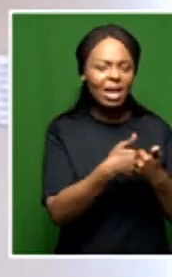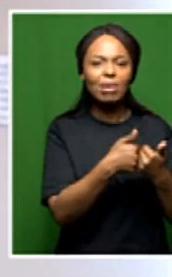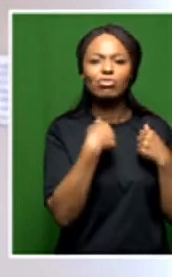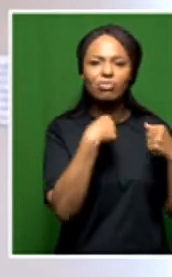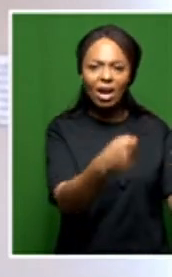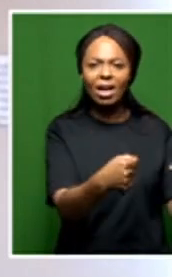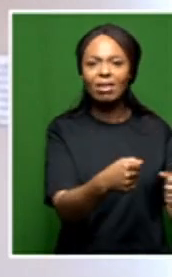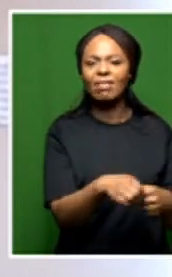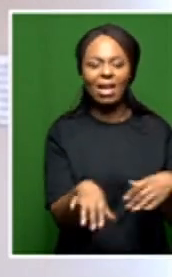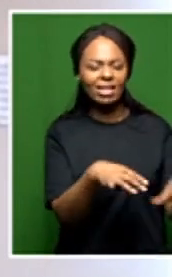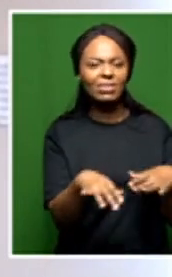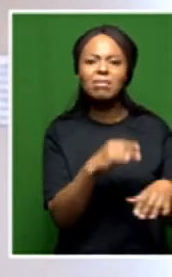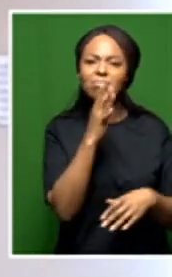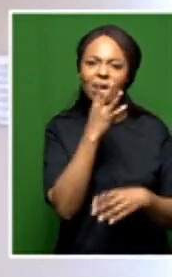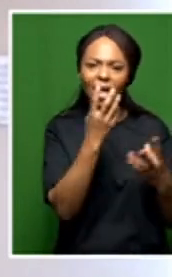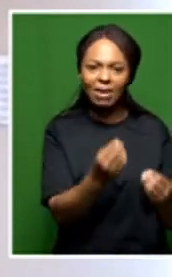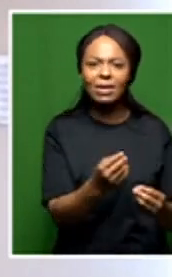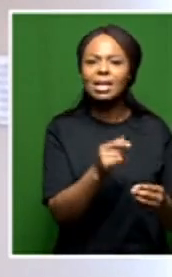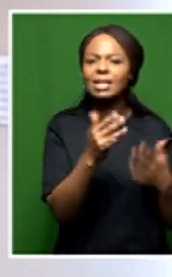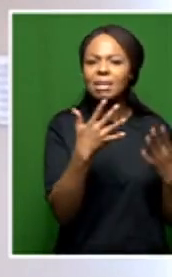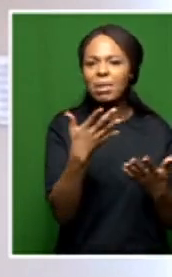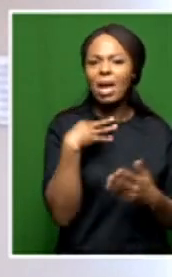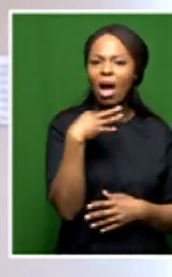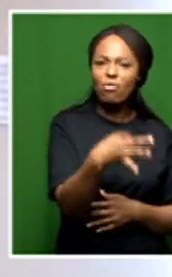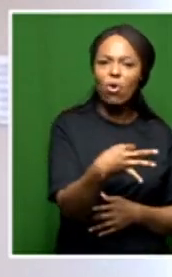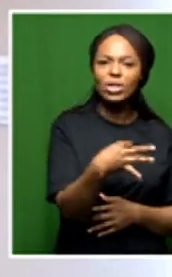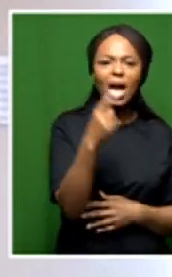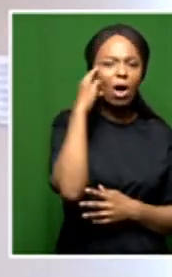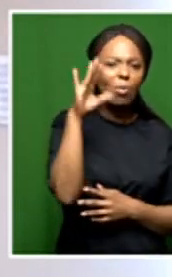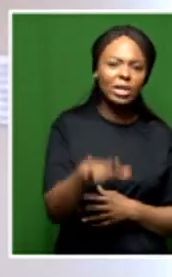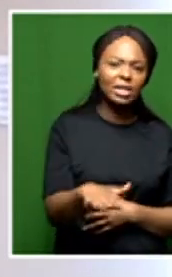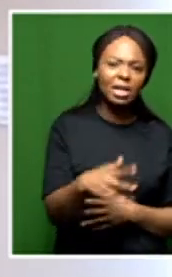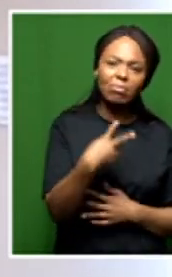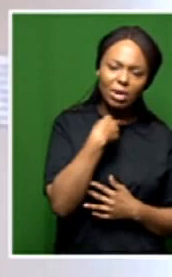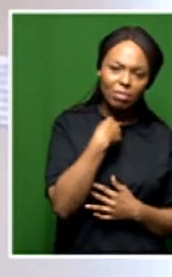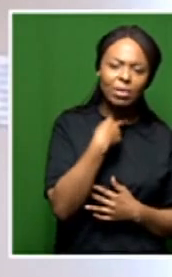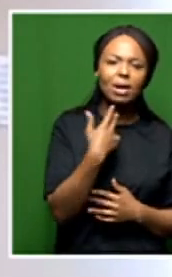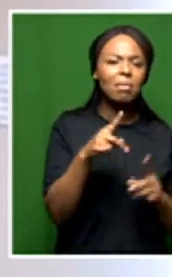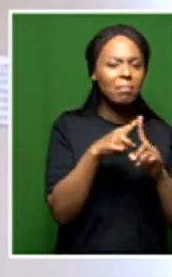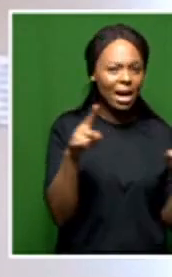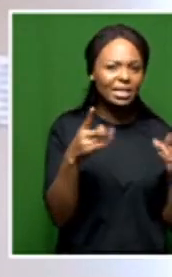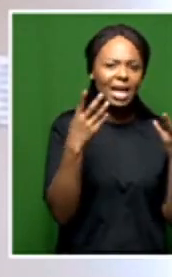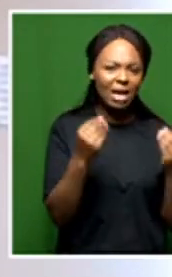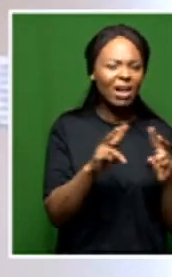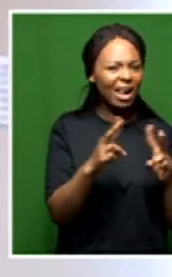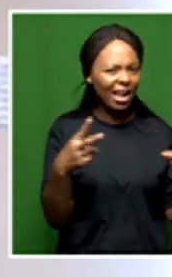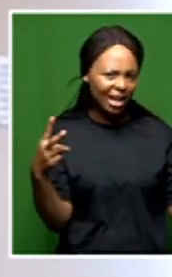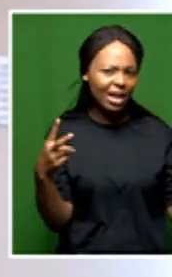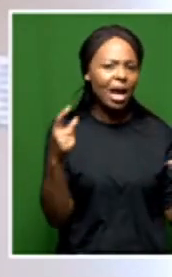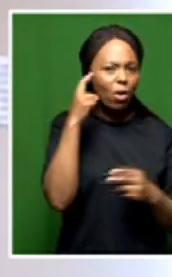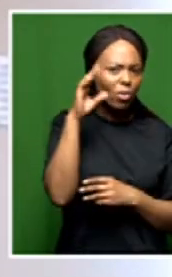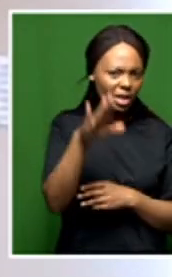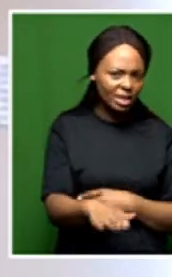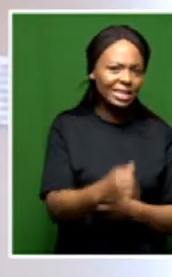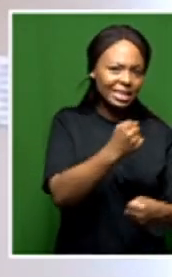not affordable to stay in our accommodation, we've got various suites of accommodation from a basic standard